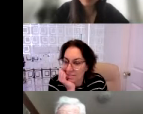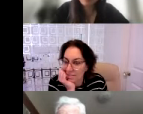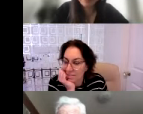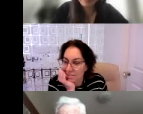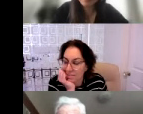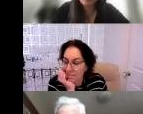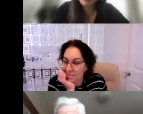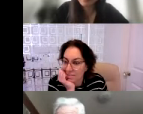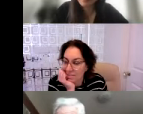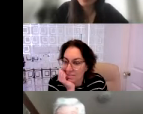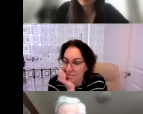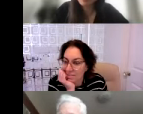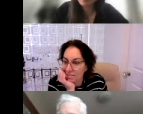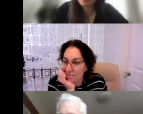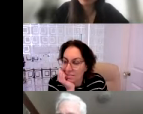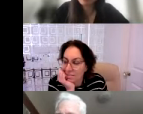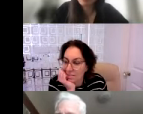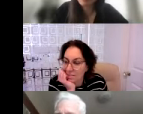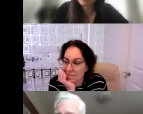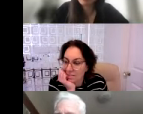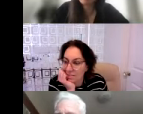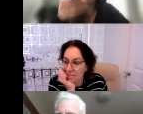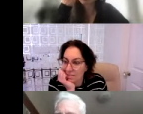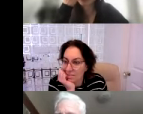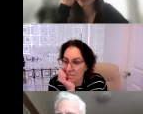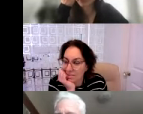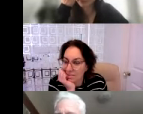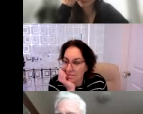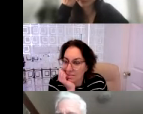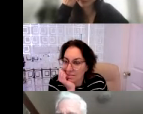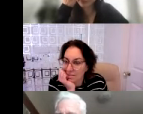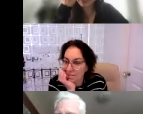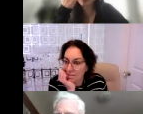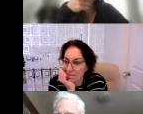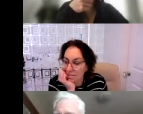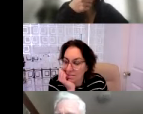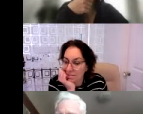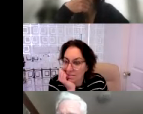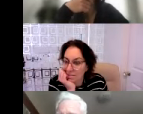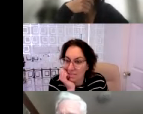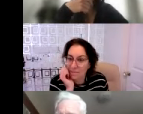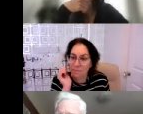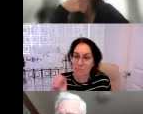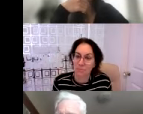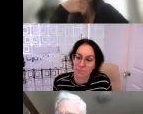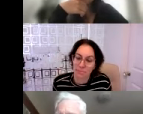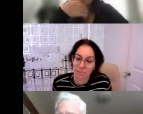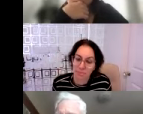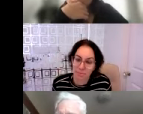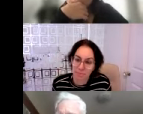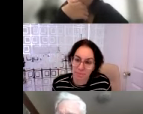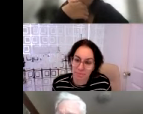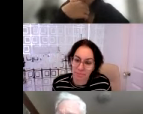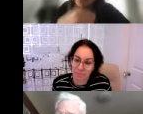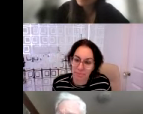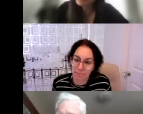being denied the opportunity to an intervention? For other intervention programs, there have been relationships between the age at which they're